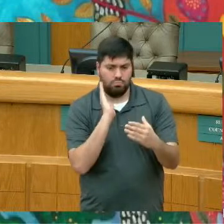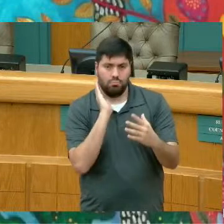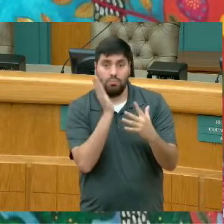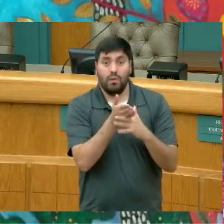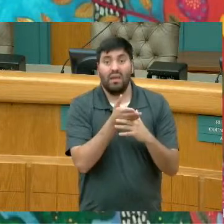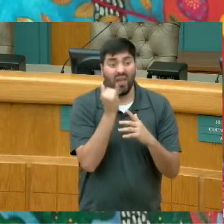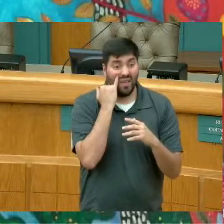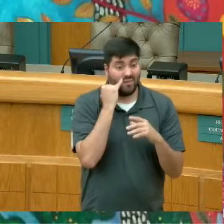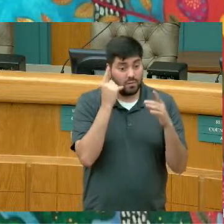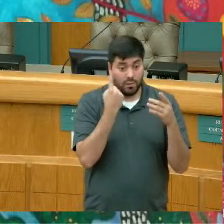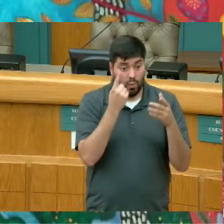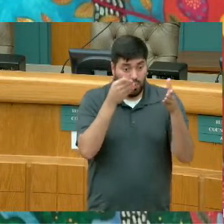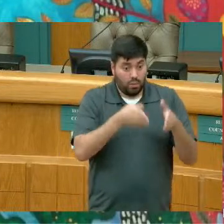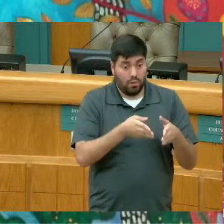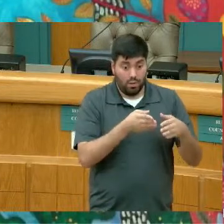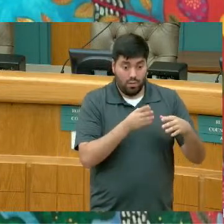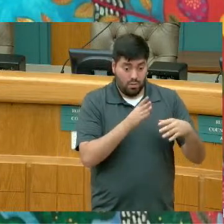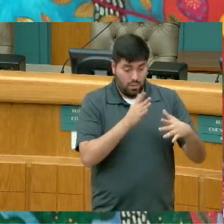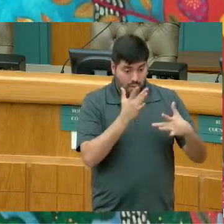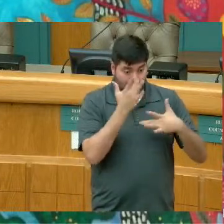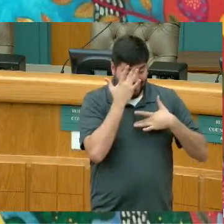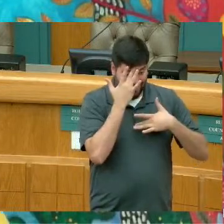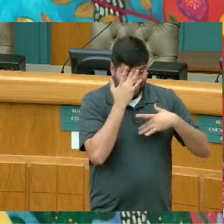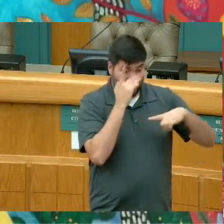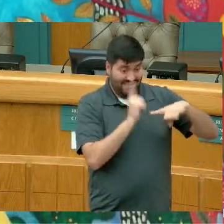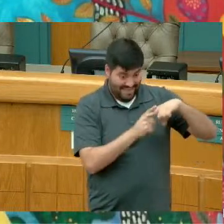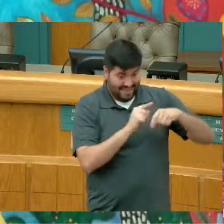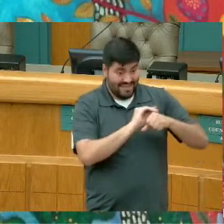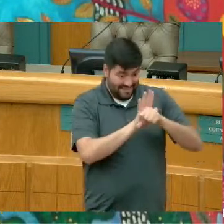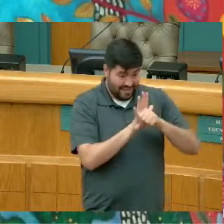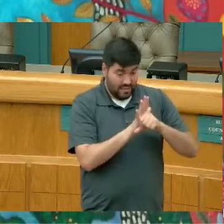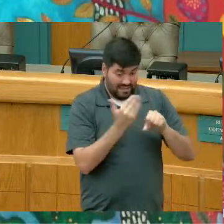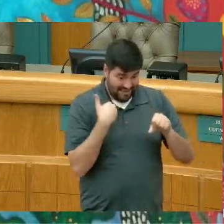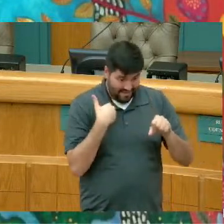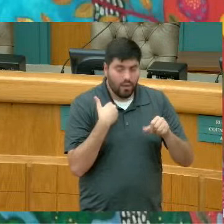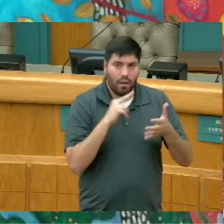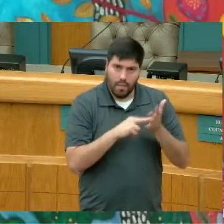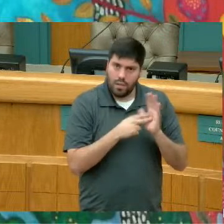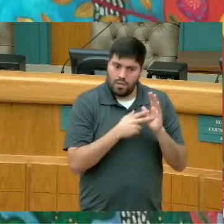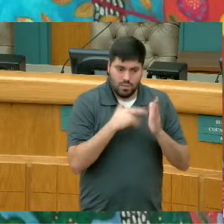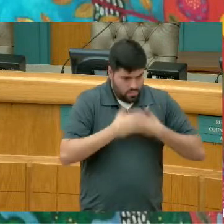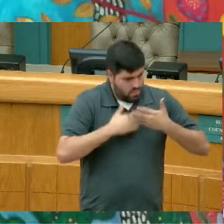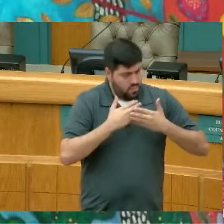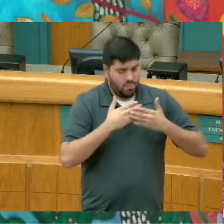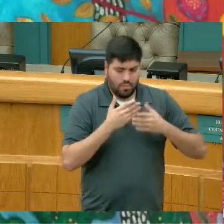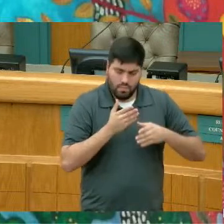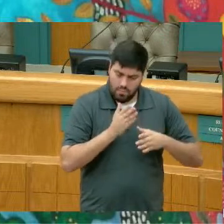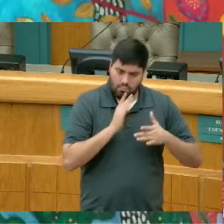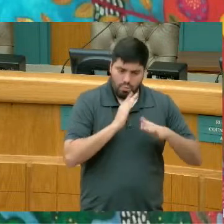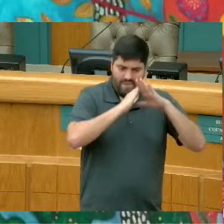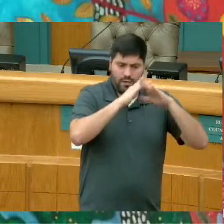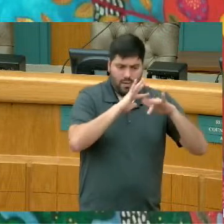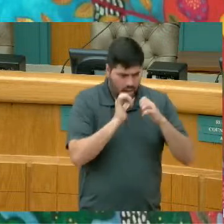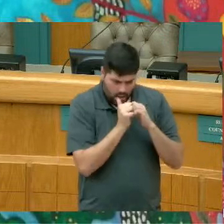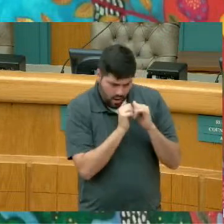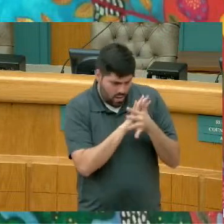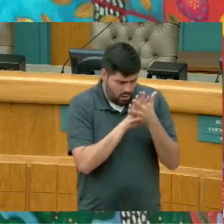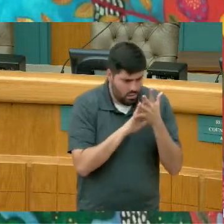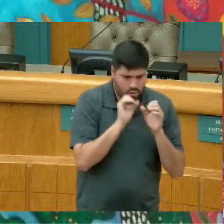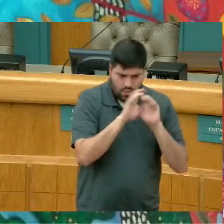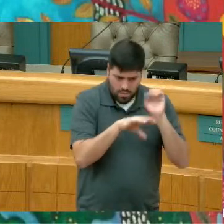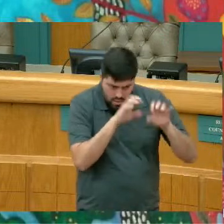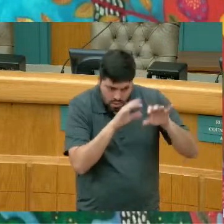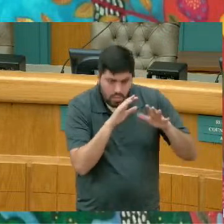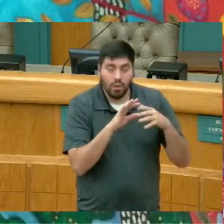intervention for those people who test positive for coronavirus. And when all of these things are in play, it does allow those